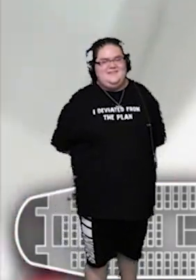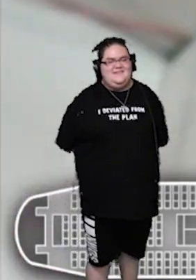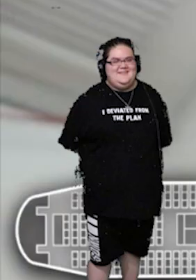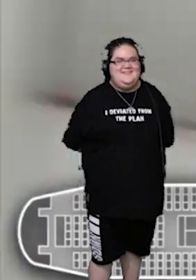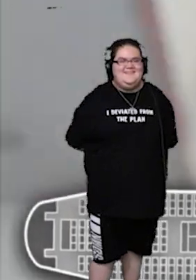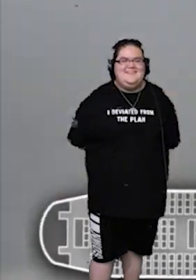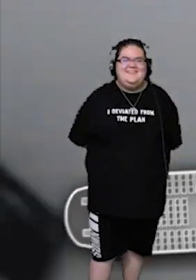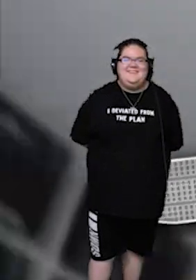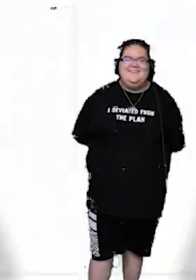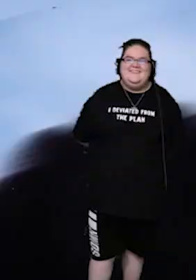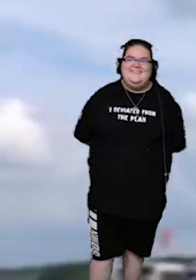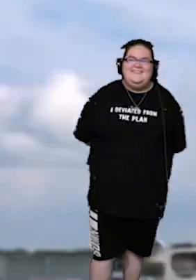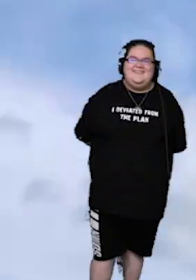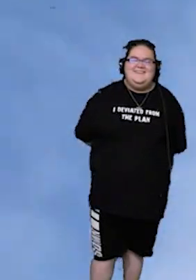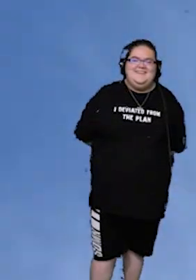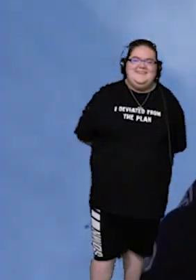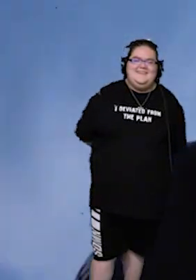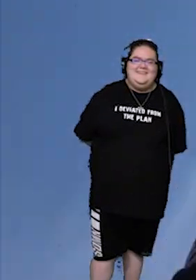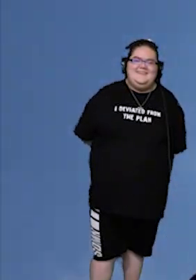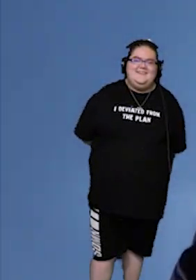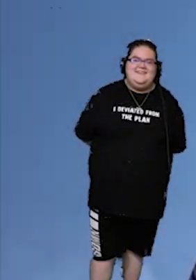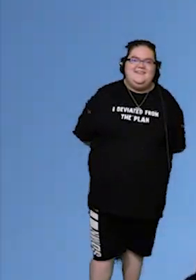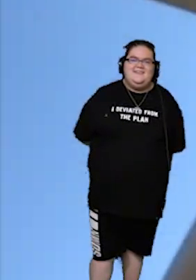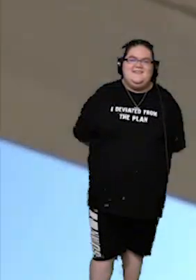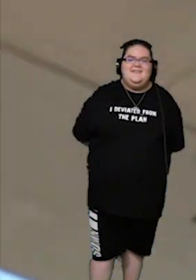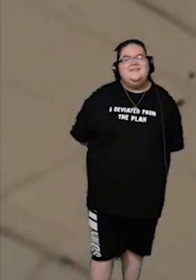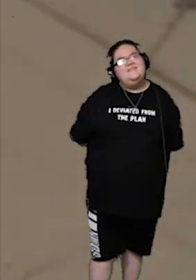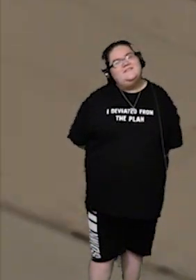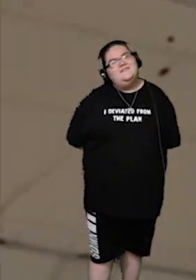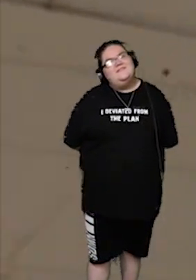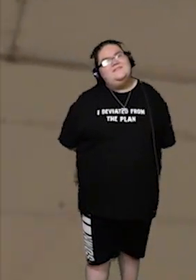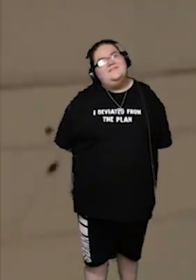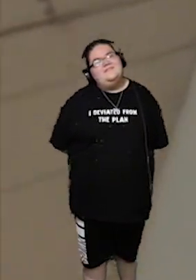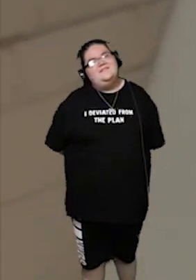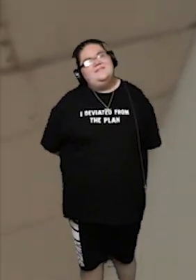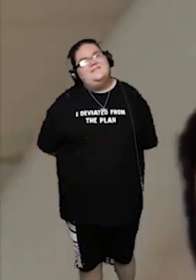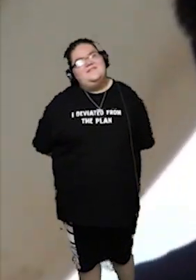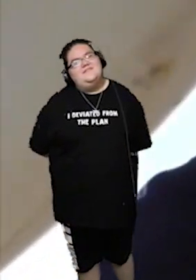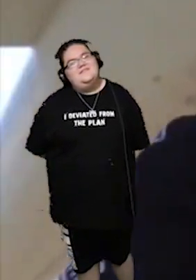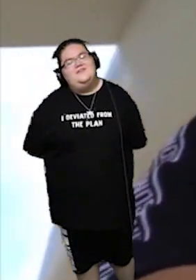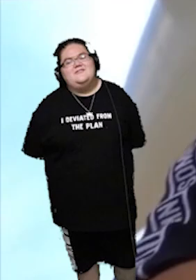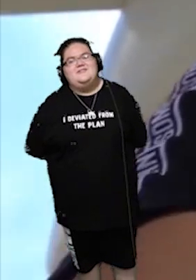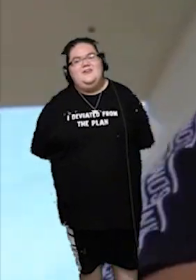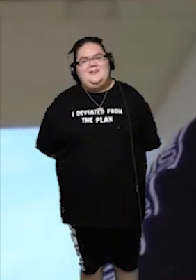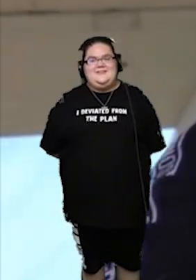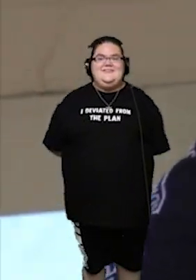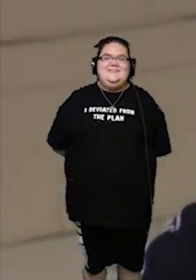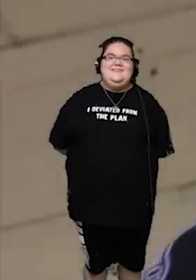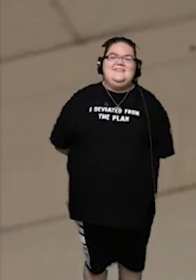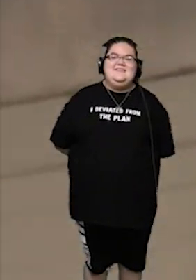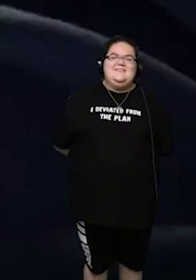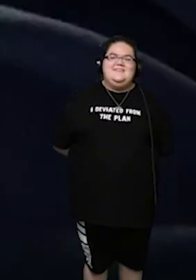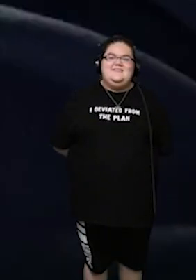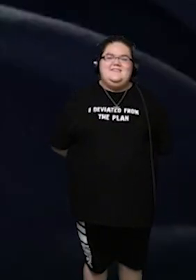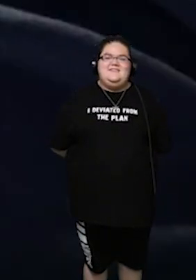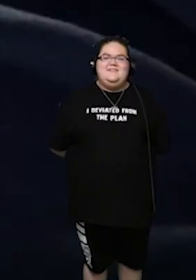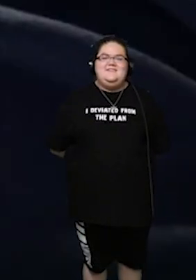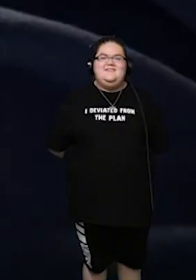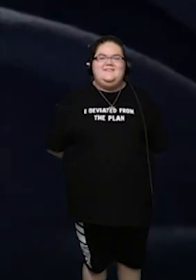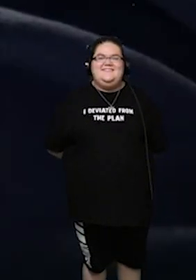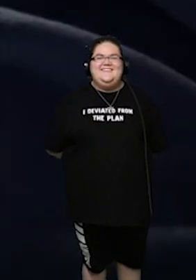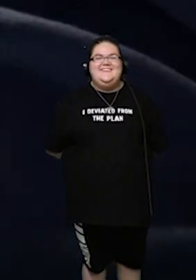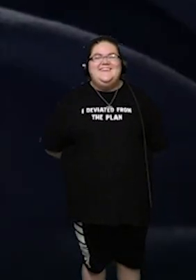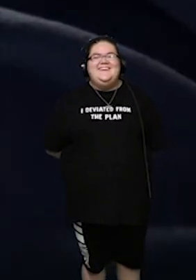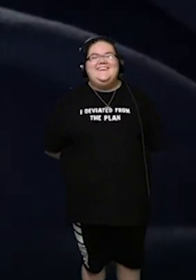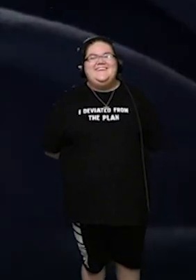going to find the others. Walking under this wing is scary. What if this thing fell? I'd be crushed into a million pieces.